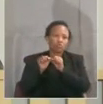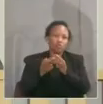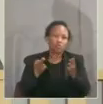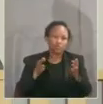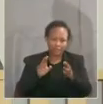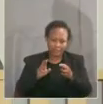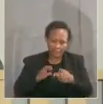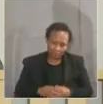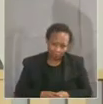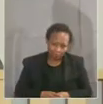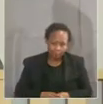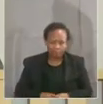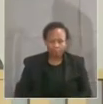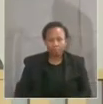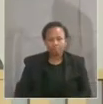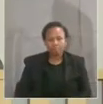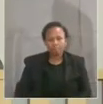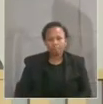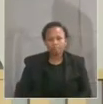Thank you.